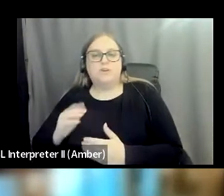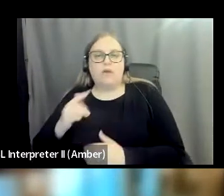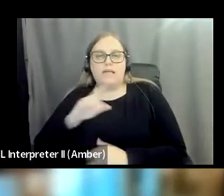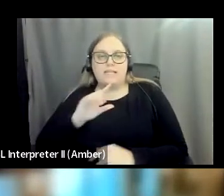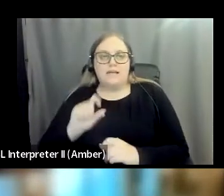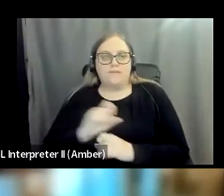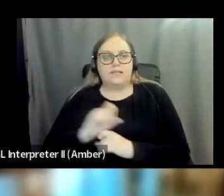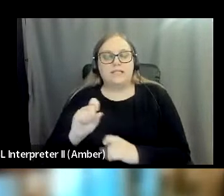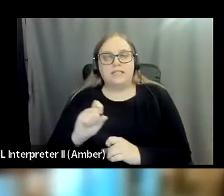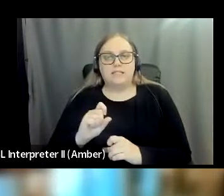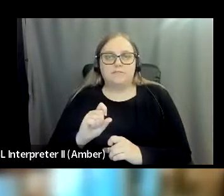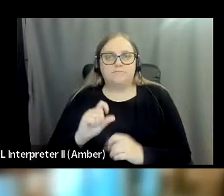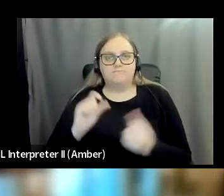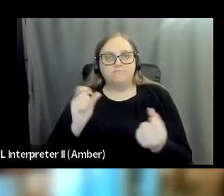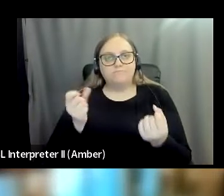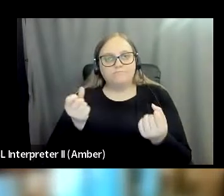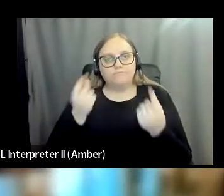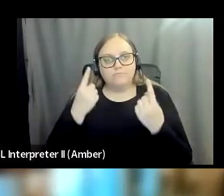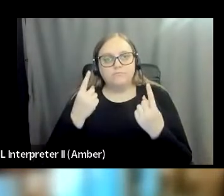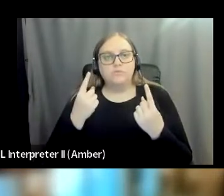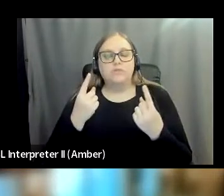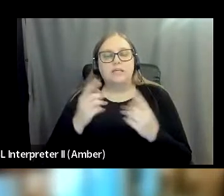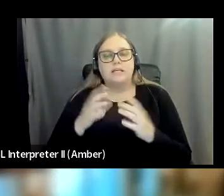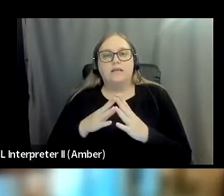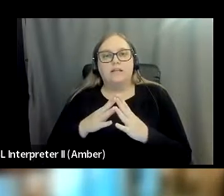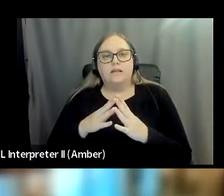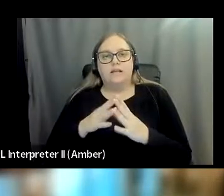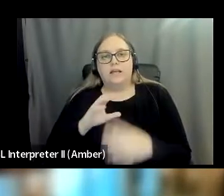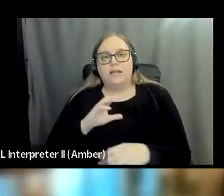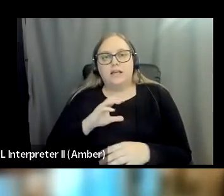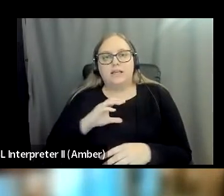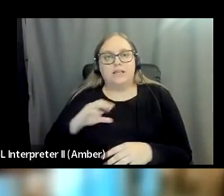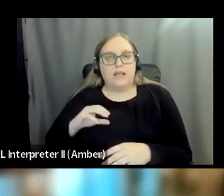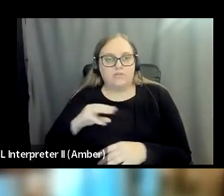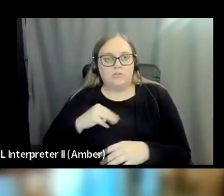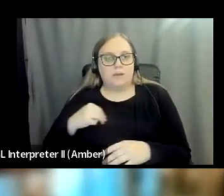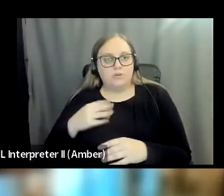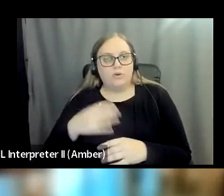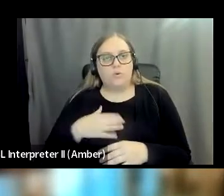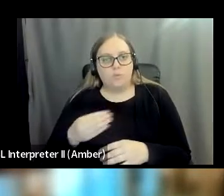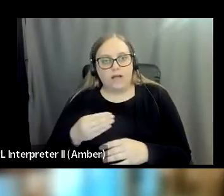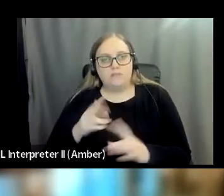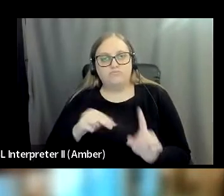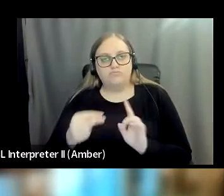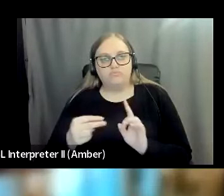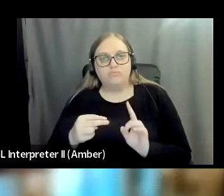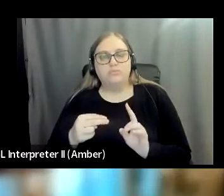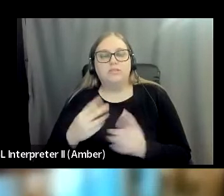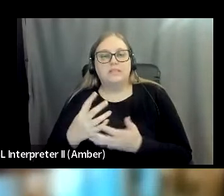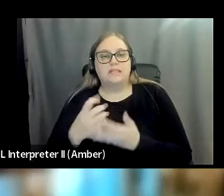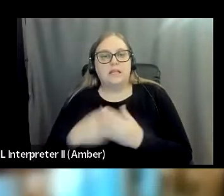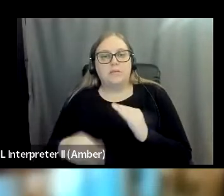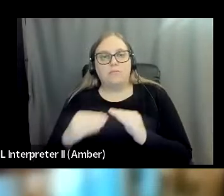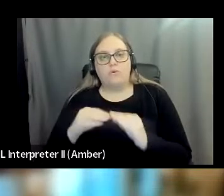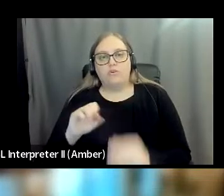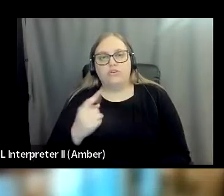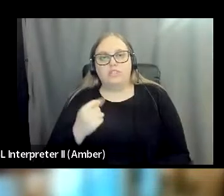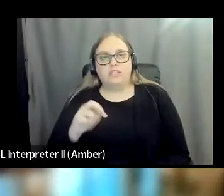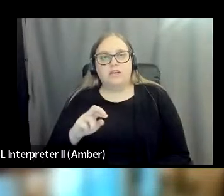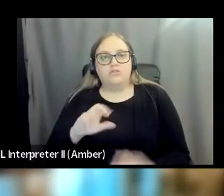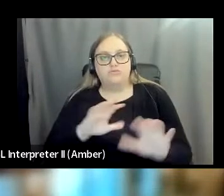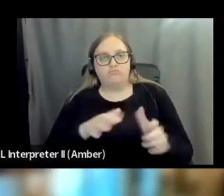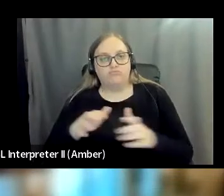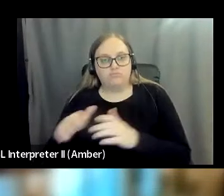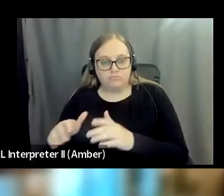definitely understand where Councilmember White is coming from in terms of the procurement of additional shelter beds as it pertains